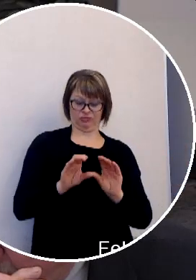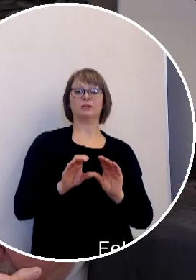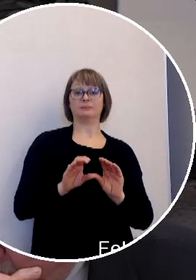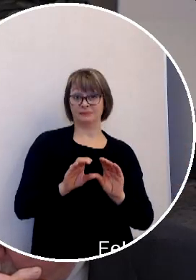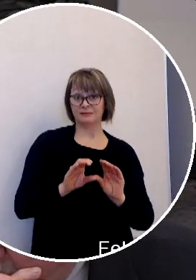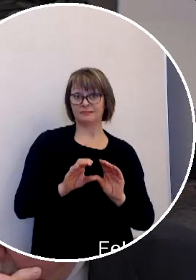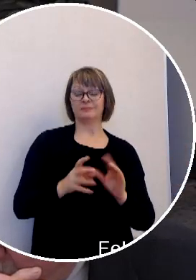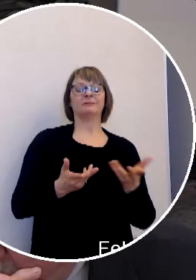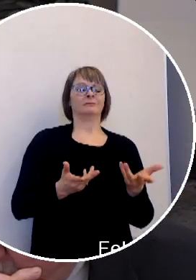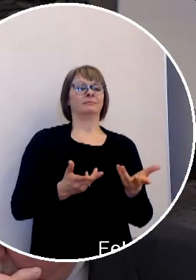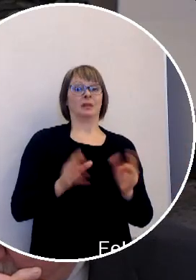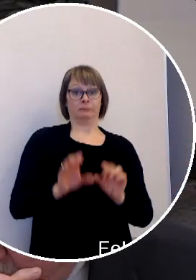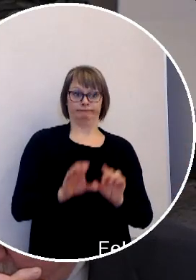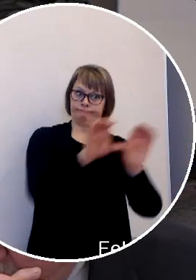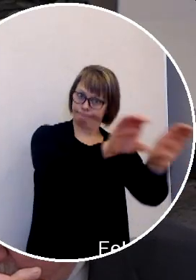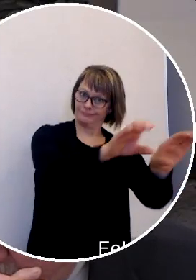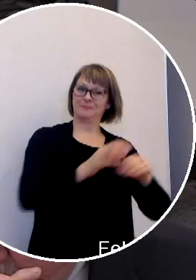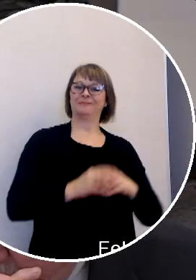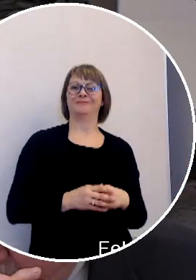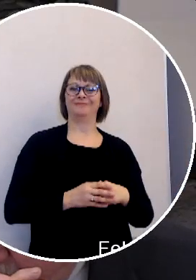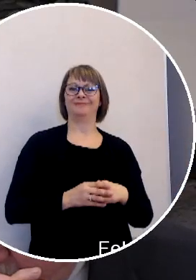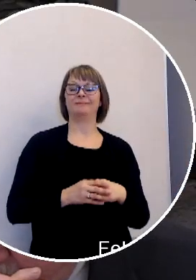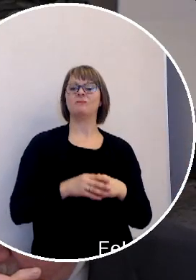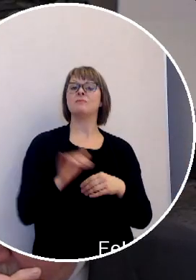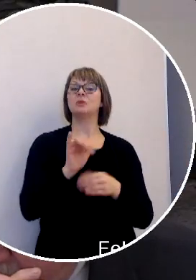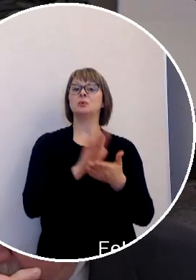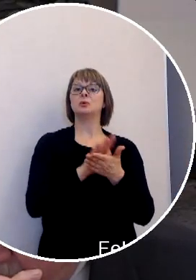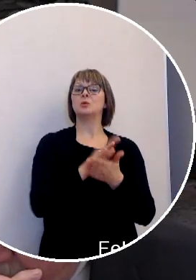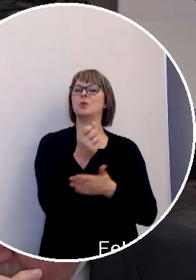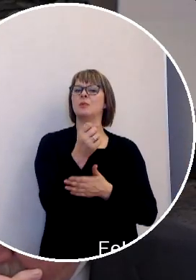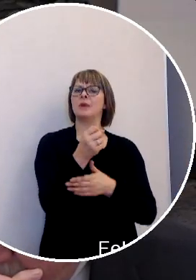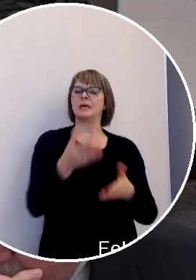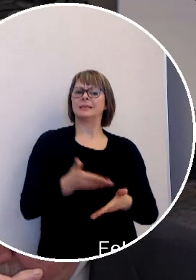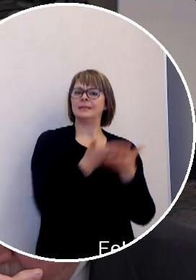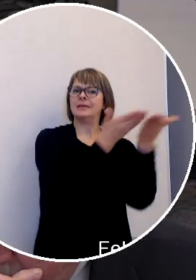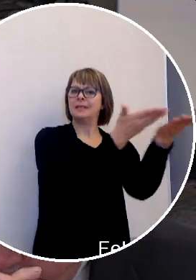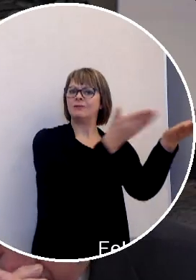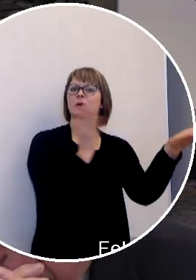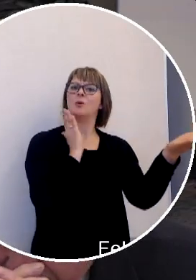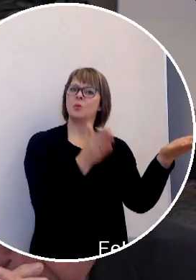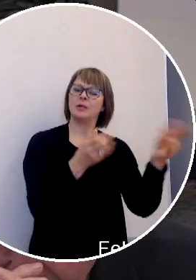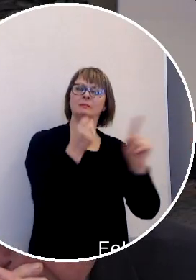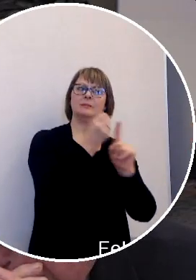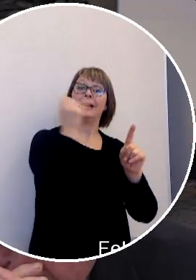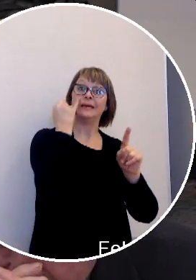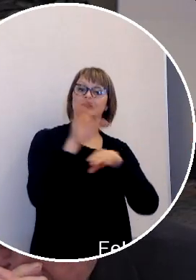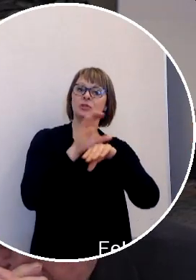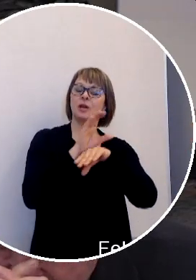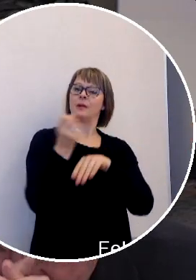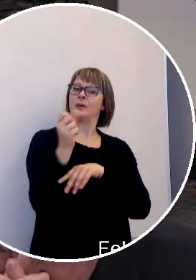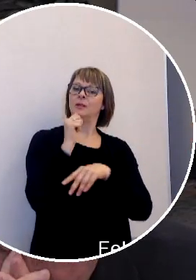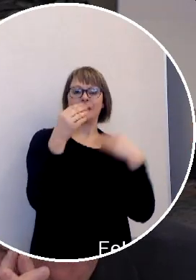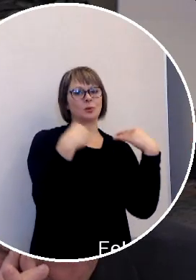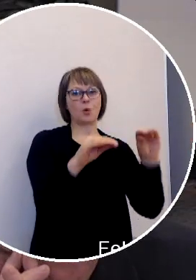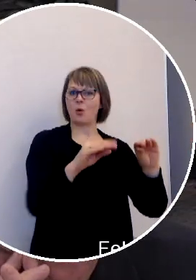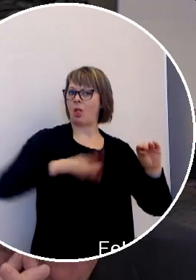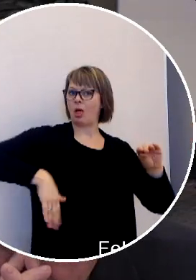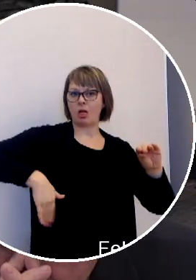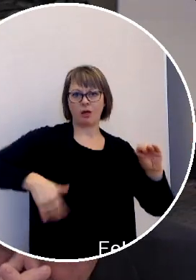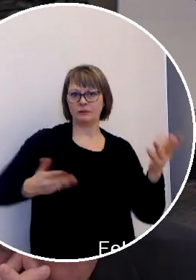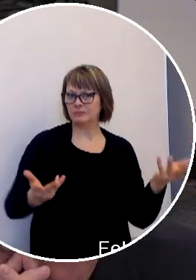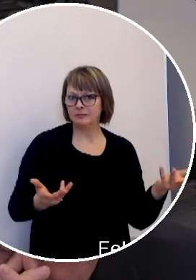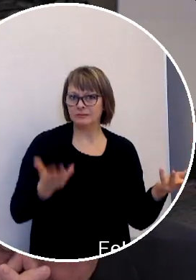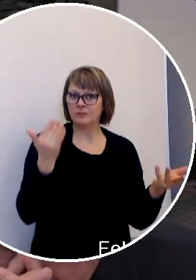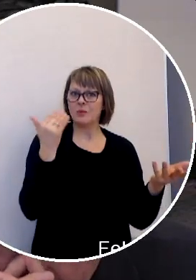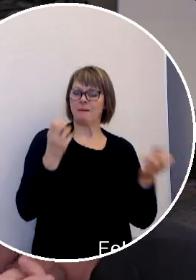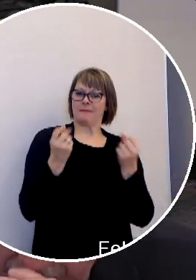Also, there's a concern discussed that school milk delivery would be impacted if chocolate milk were not sold, because